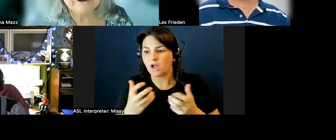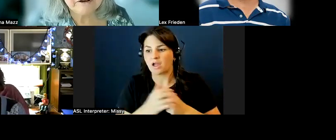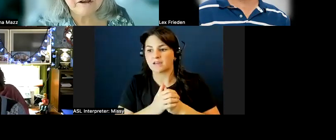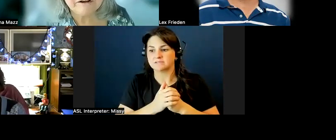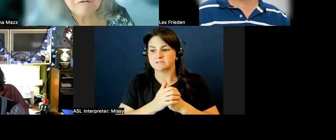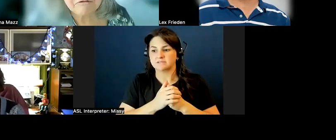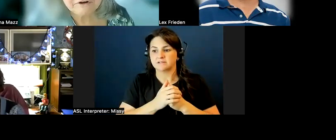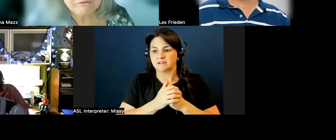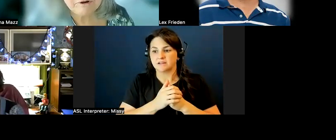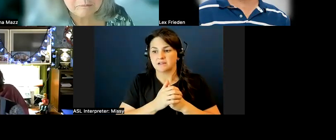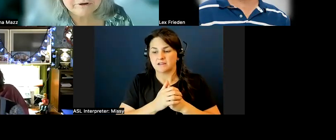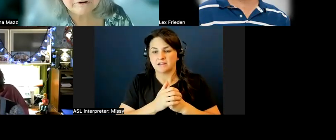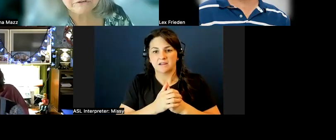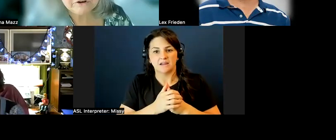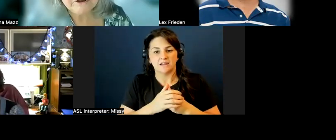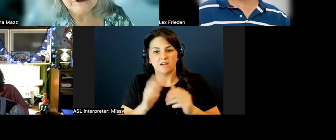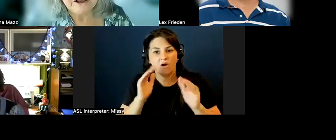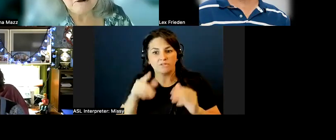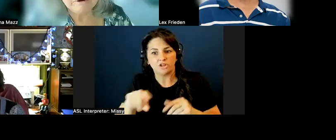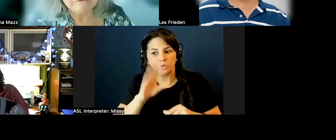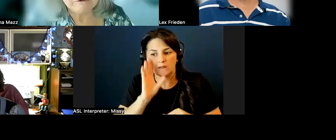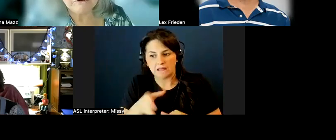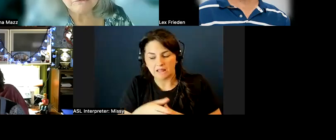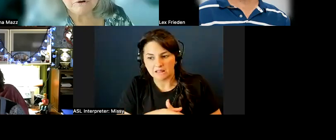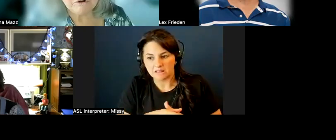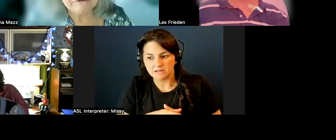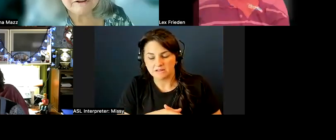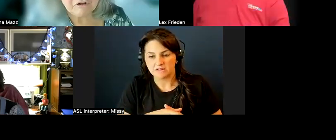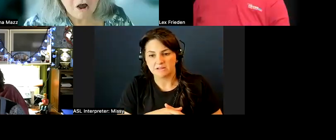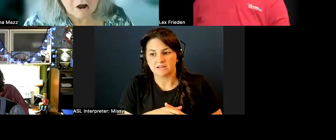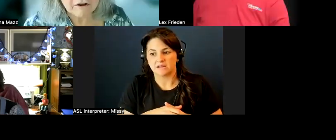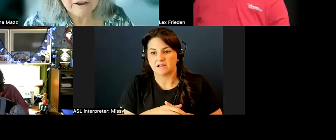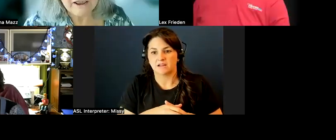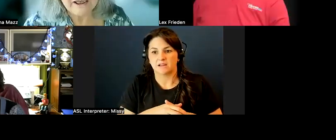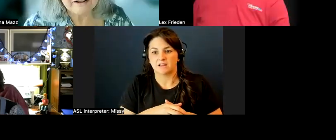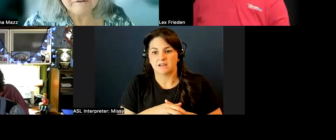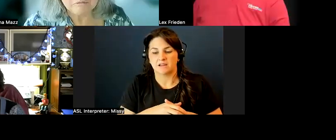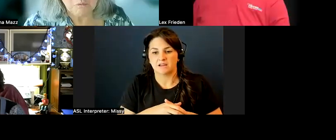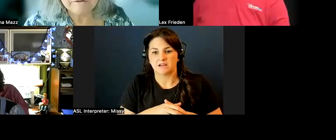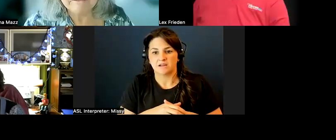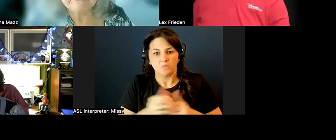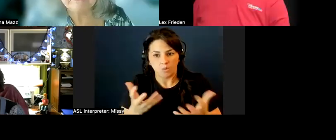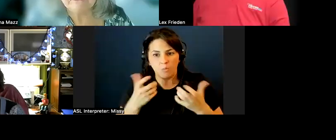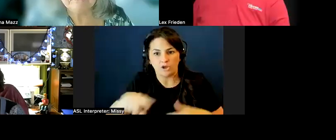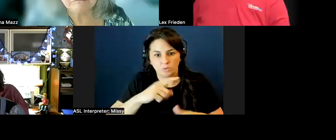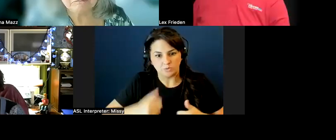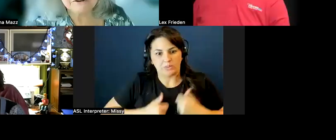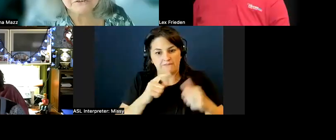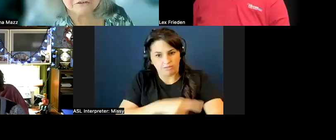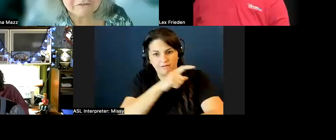with a disability, and hopefully you will, because we want you all to live long. And one of